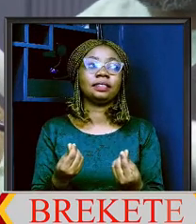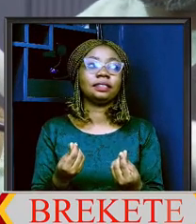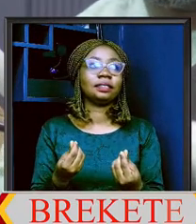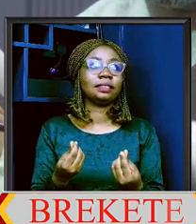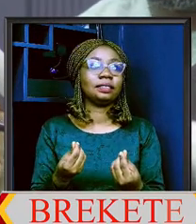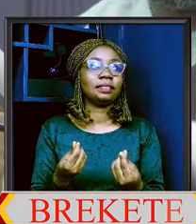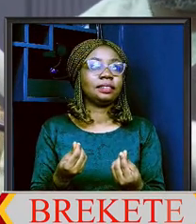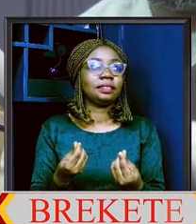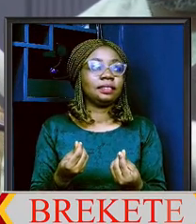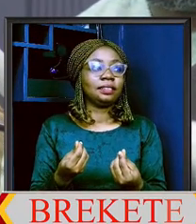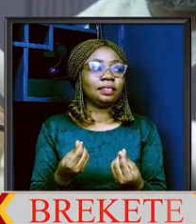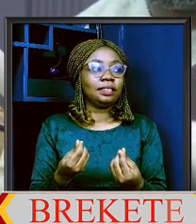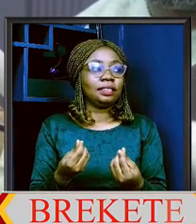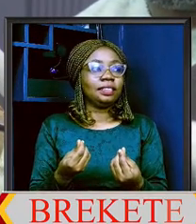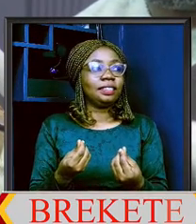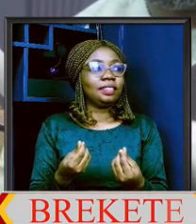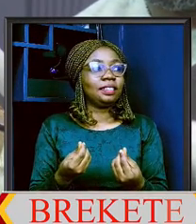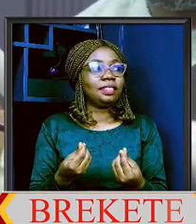land